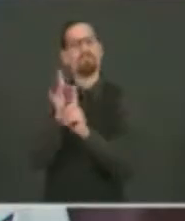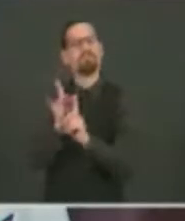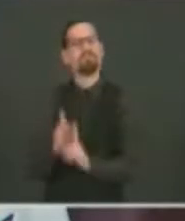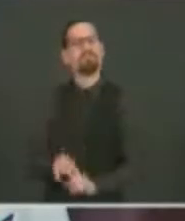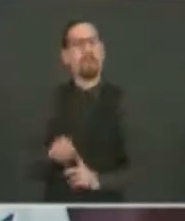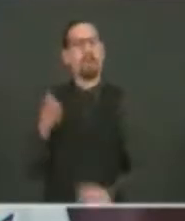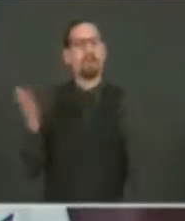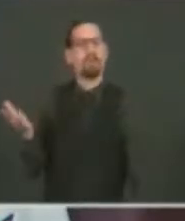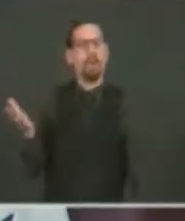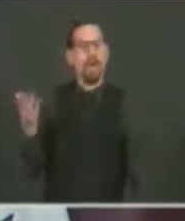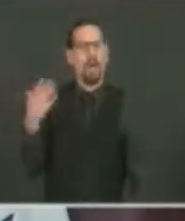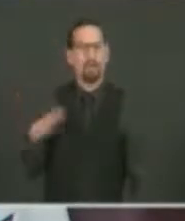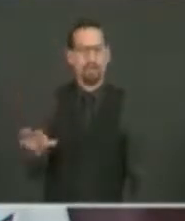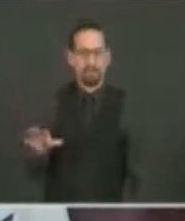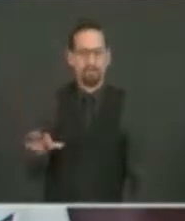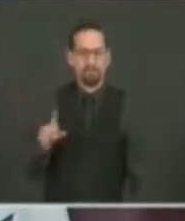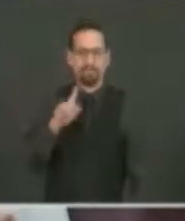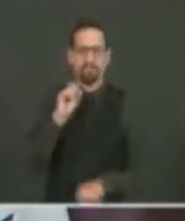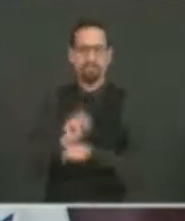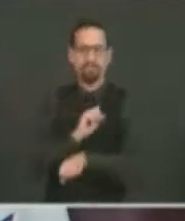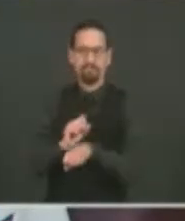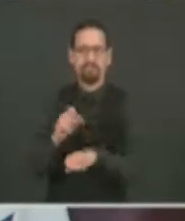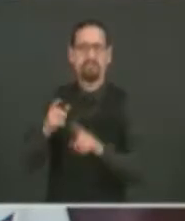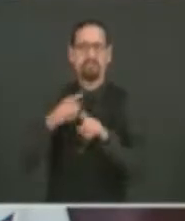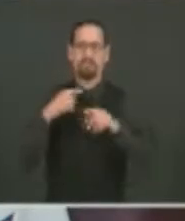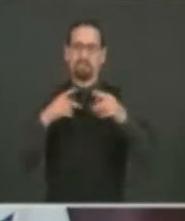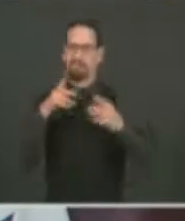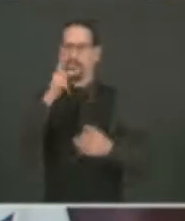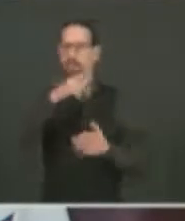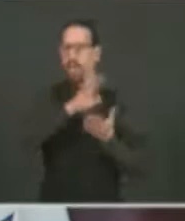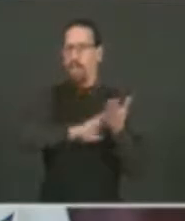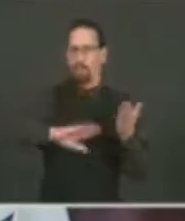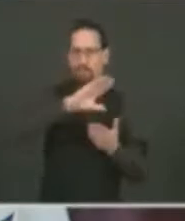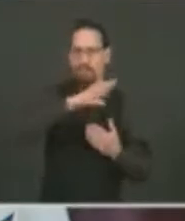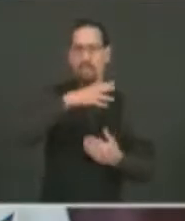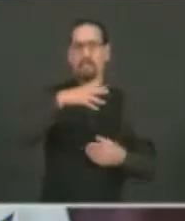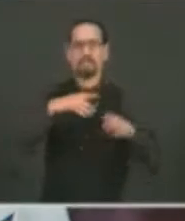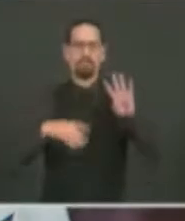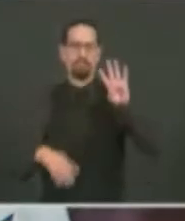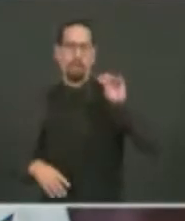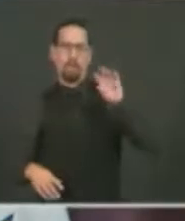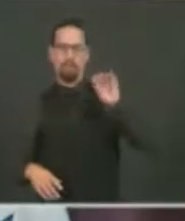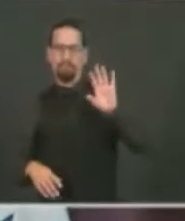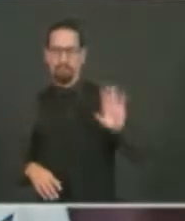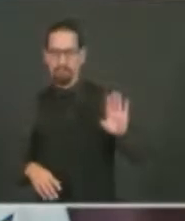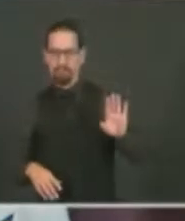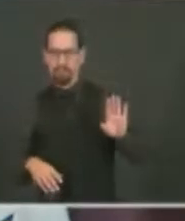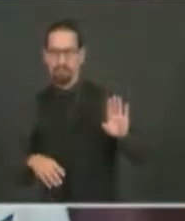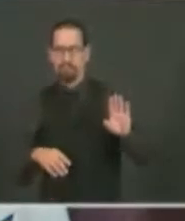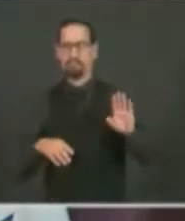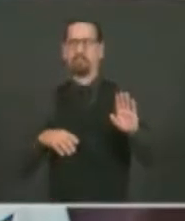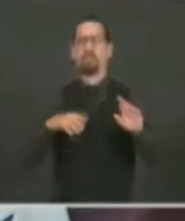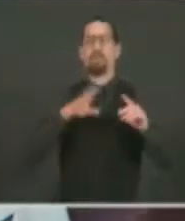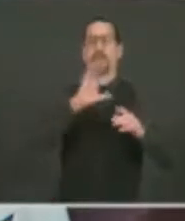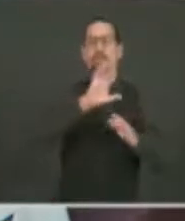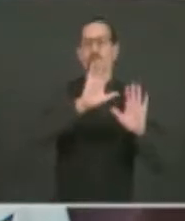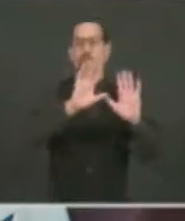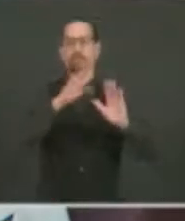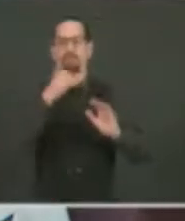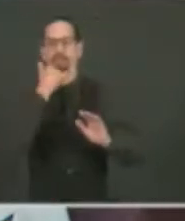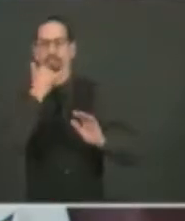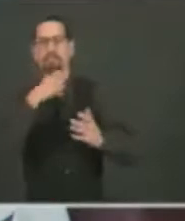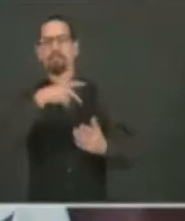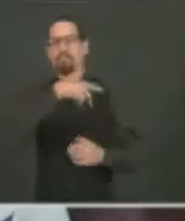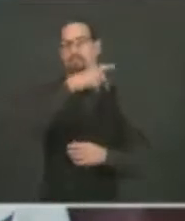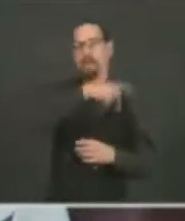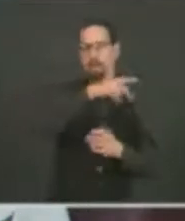150 new positive cases at PC, and 40 new positive cases at URI. Without those